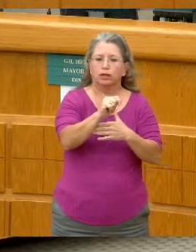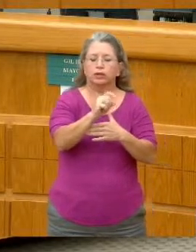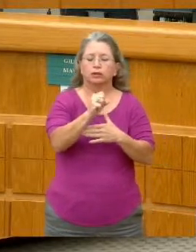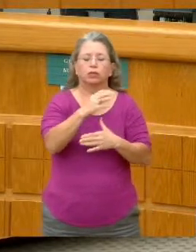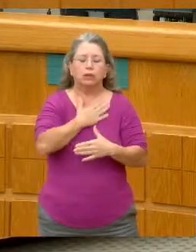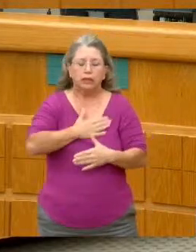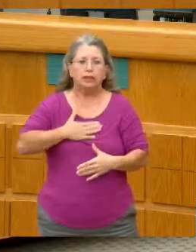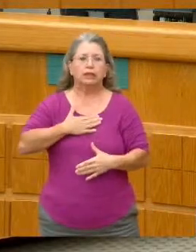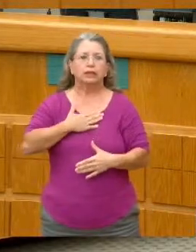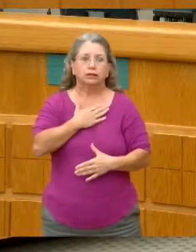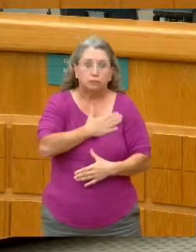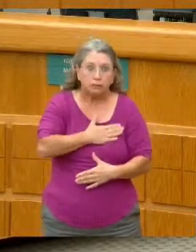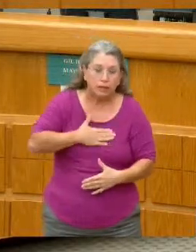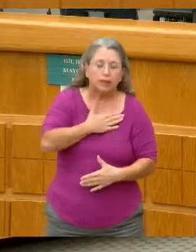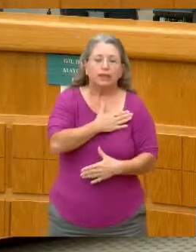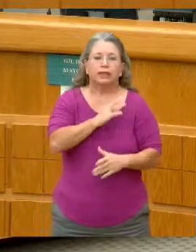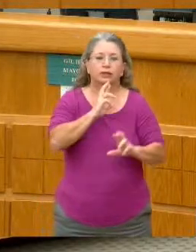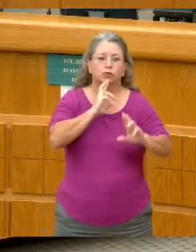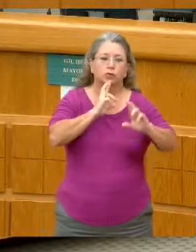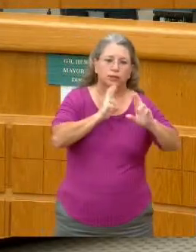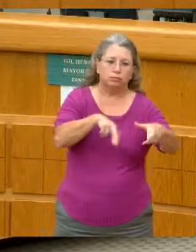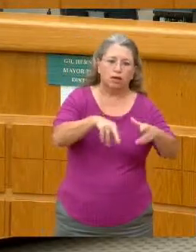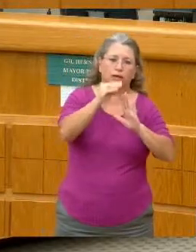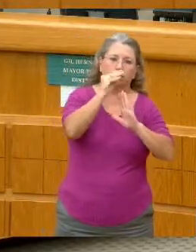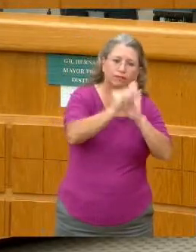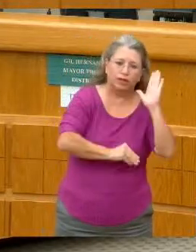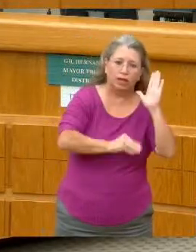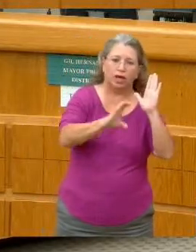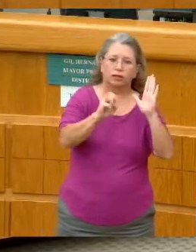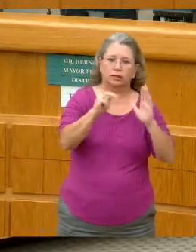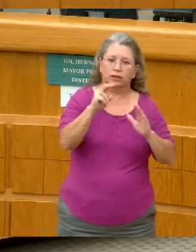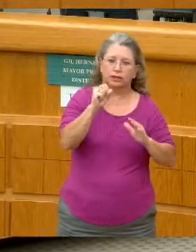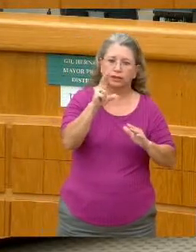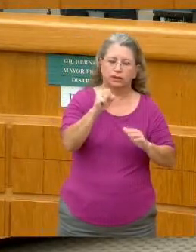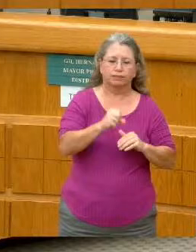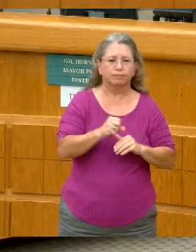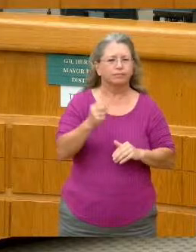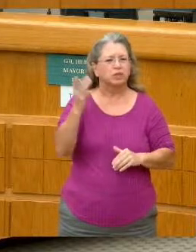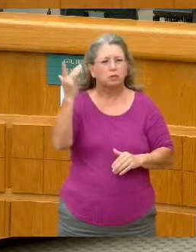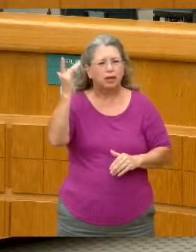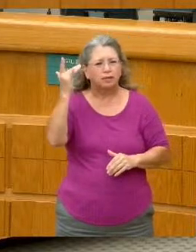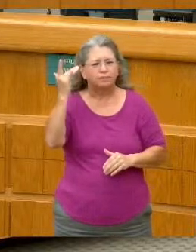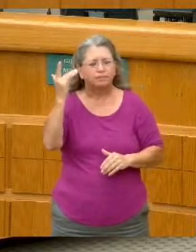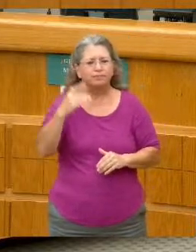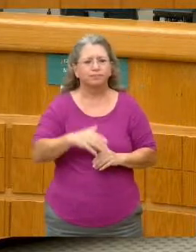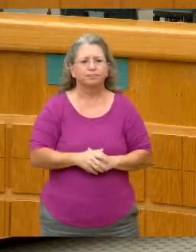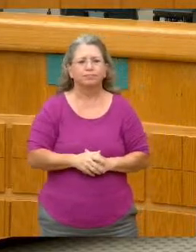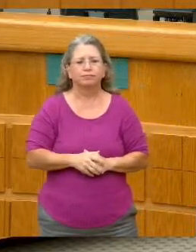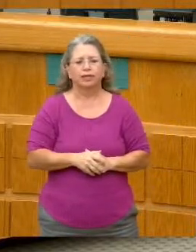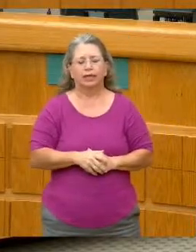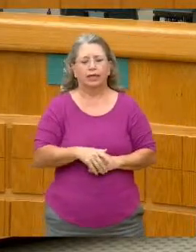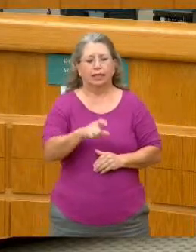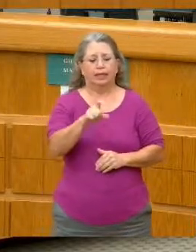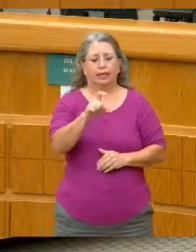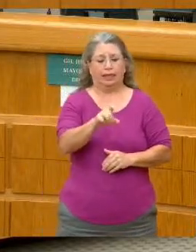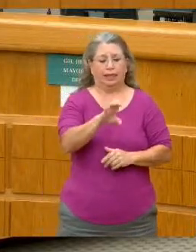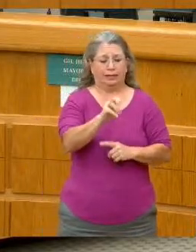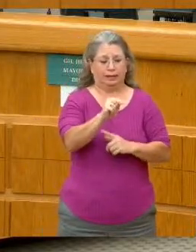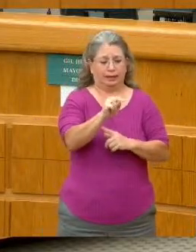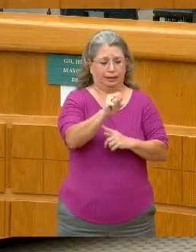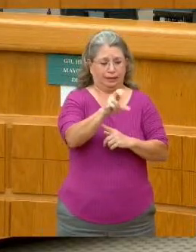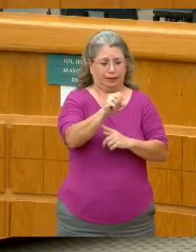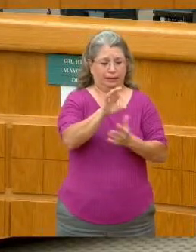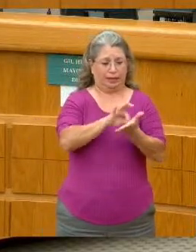census. And you're asking, well, why is that? Well, the reason we need the census is when the federal government